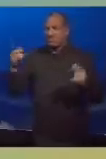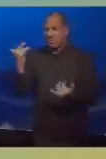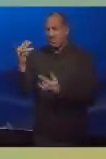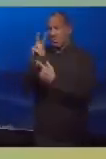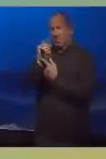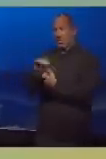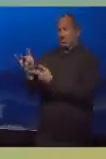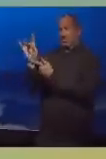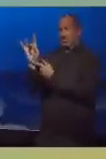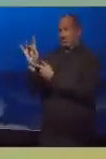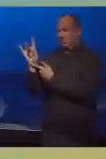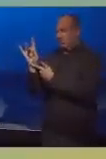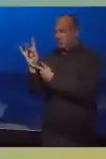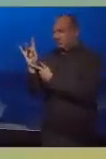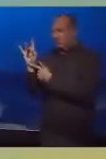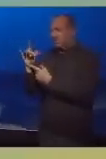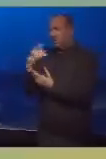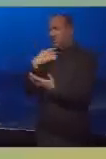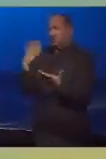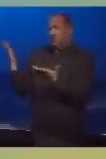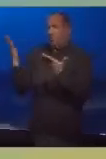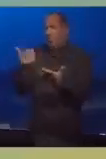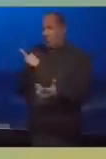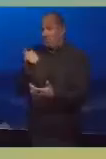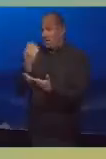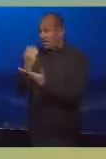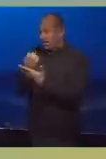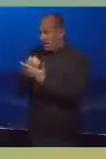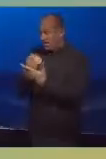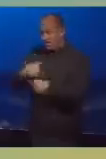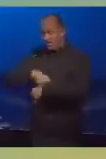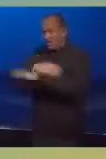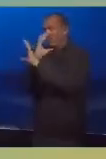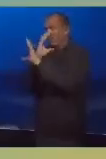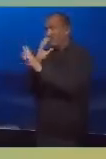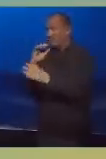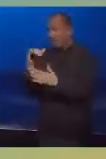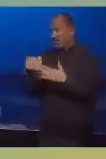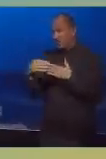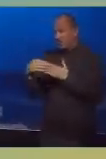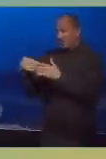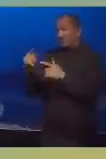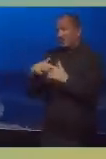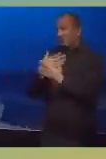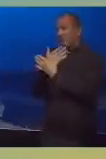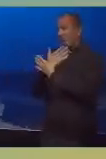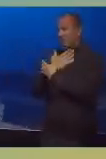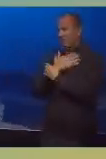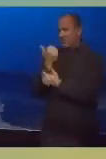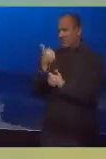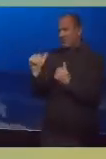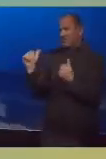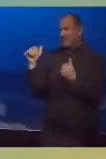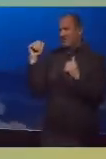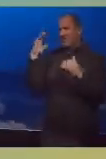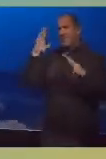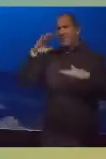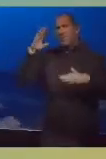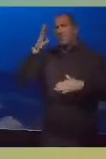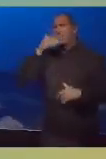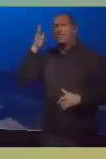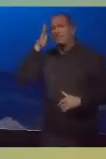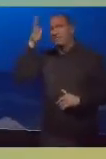2008 brought with it an economic crisis that led to rest the hopes for a better